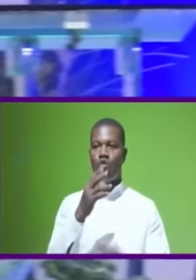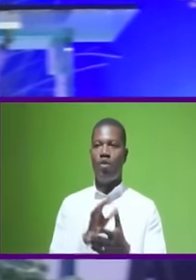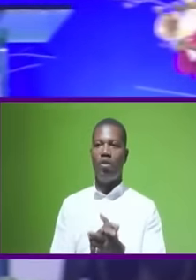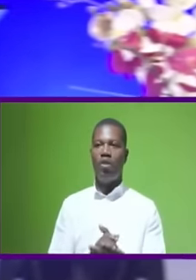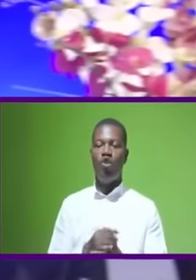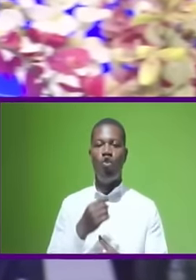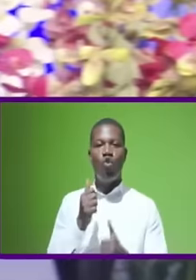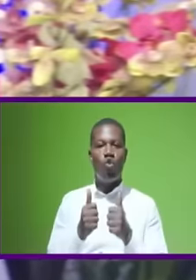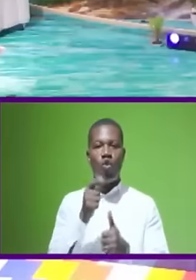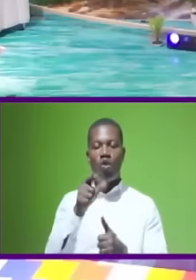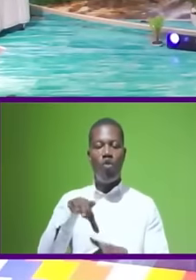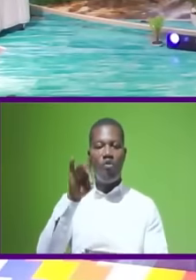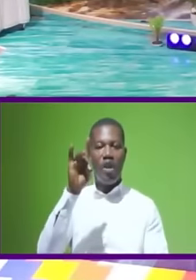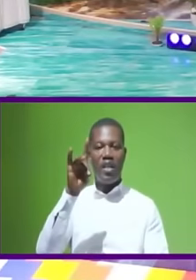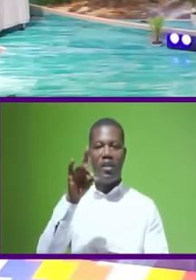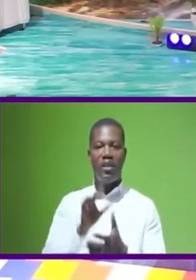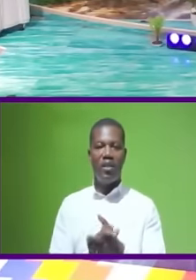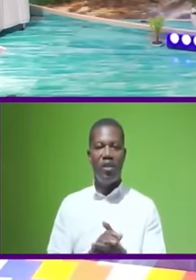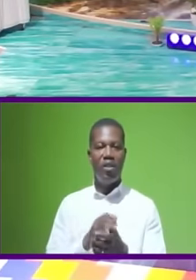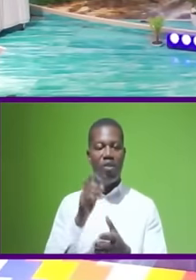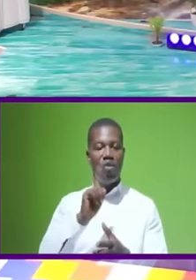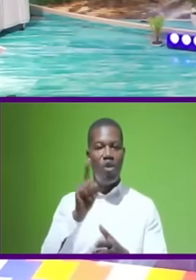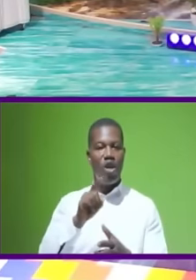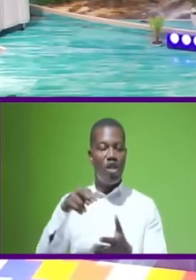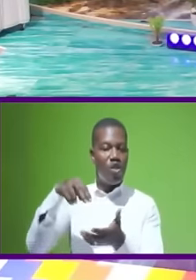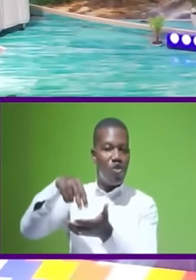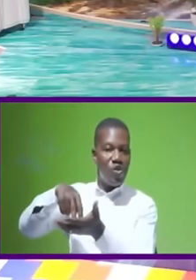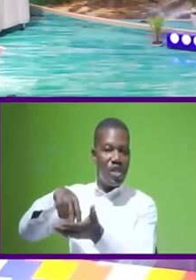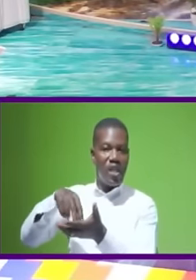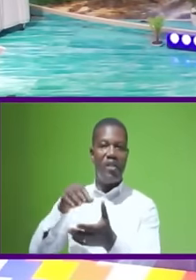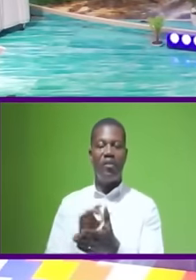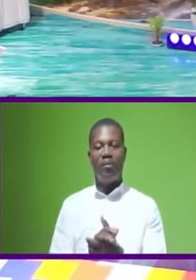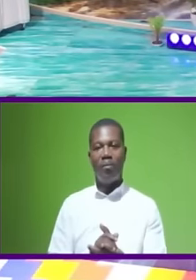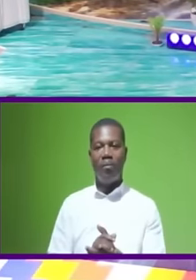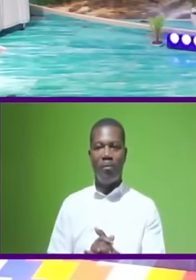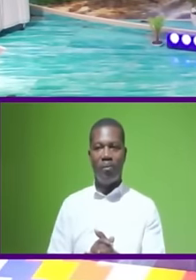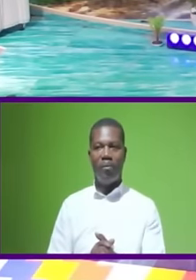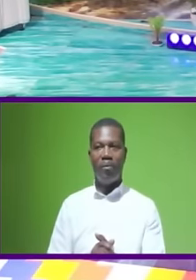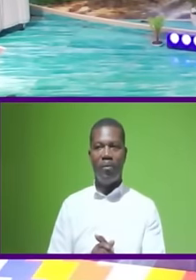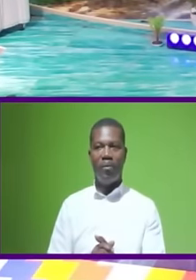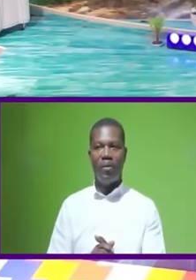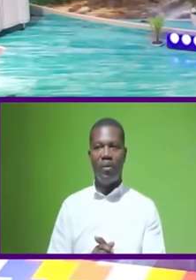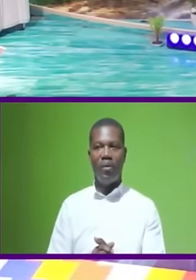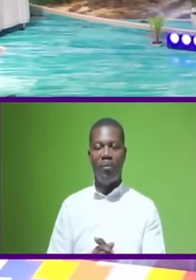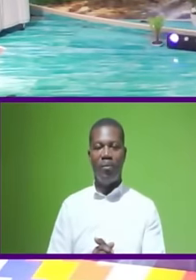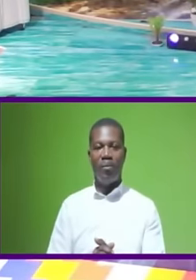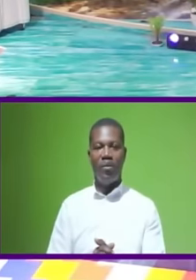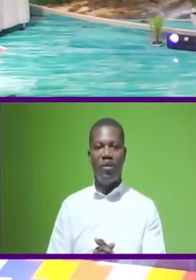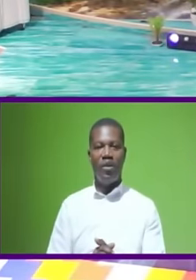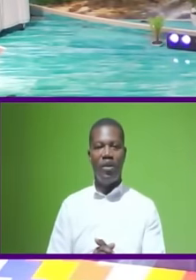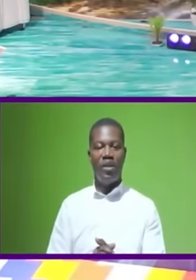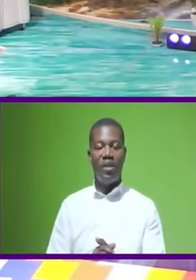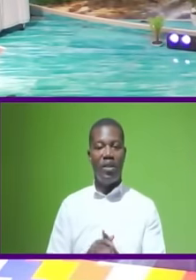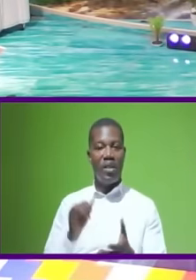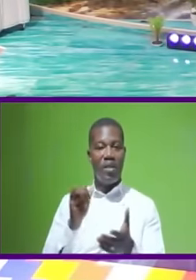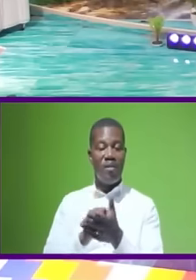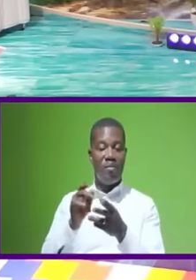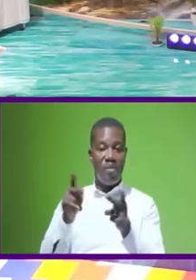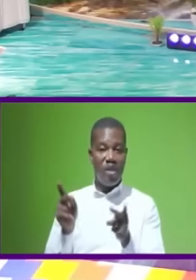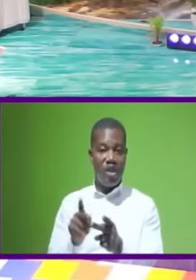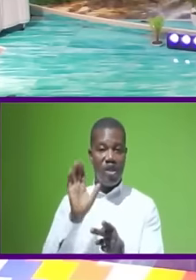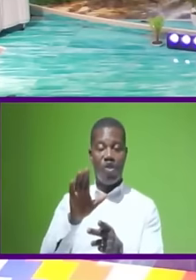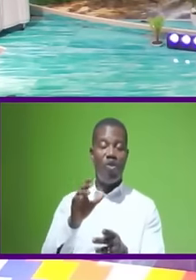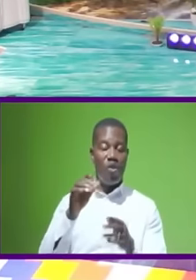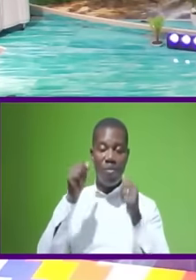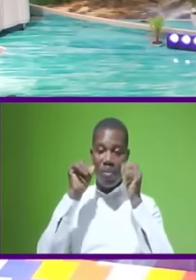positions. Which one have you taken? Which one are you representing? Uh-huh. And this